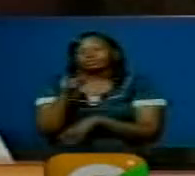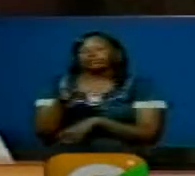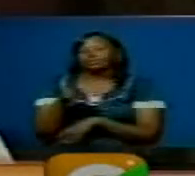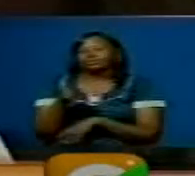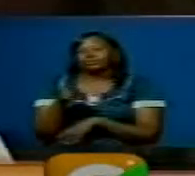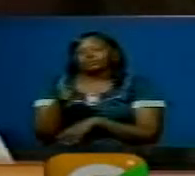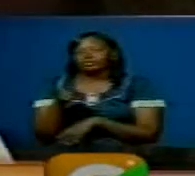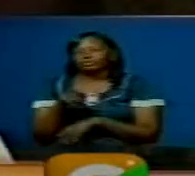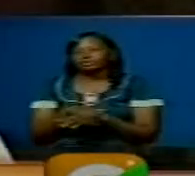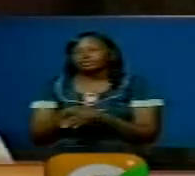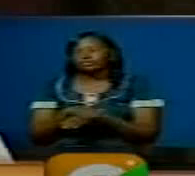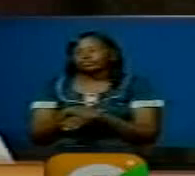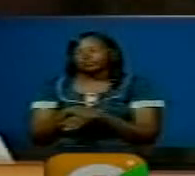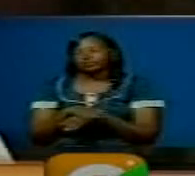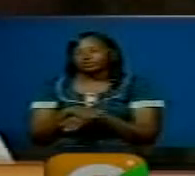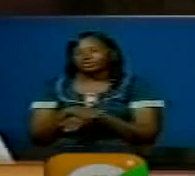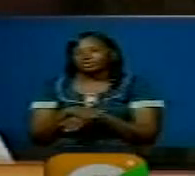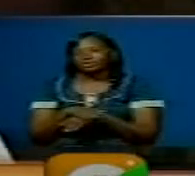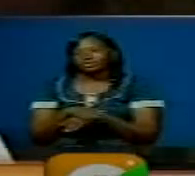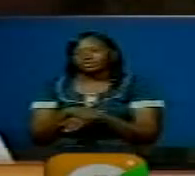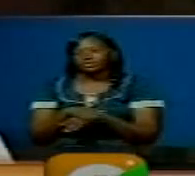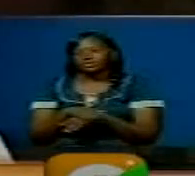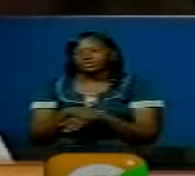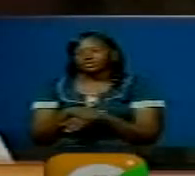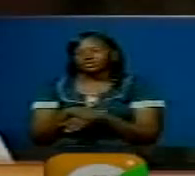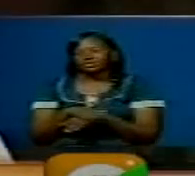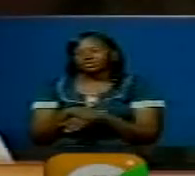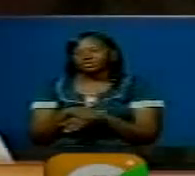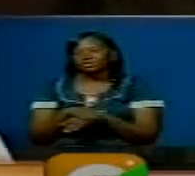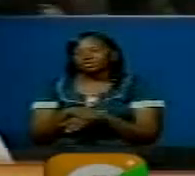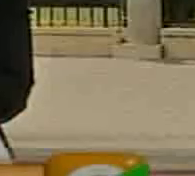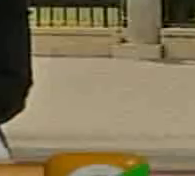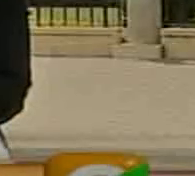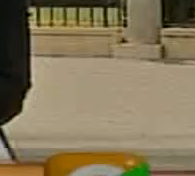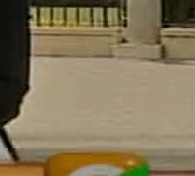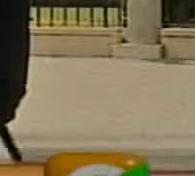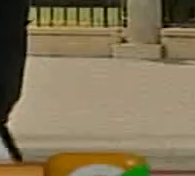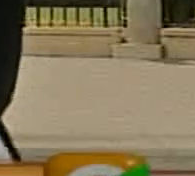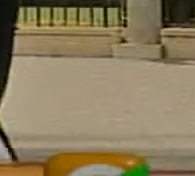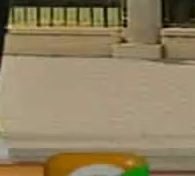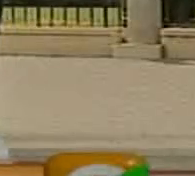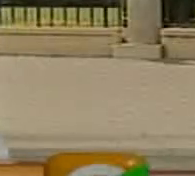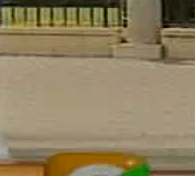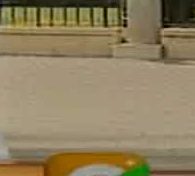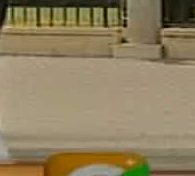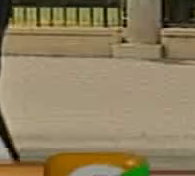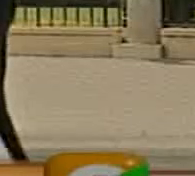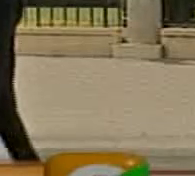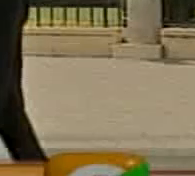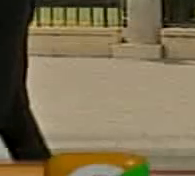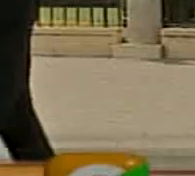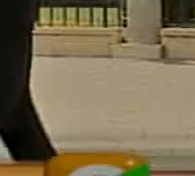we go to that, Kendagor, of course, this raises questions on members of parliament, honorable members of parliament, acting not so